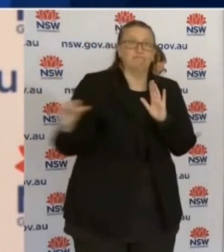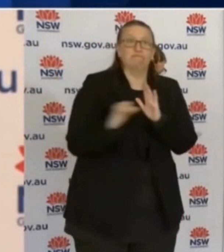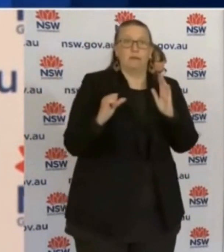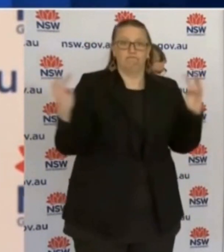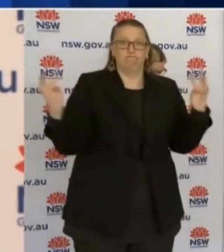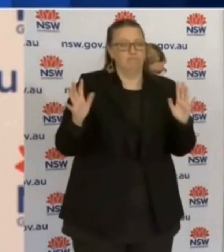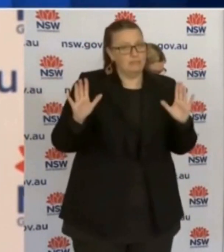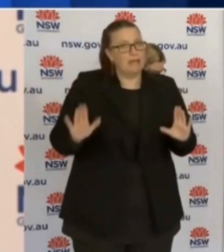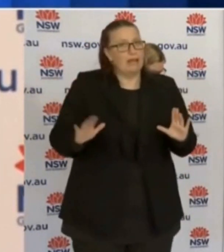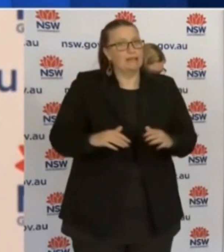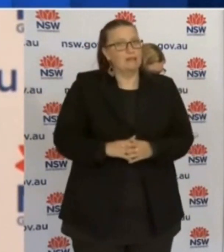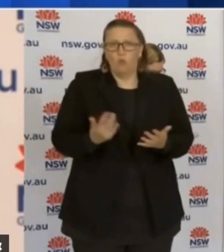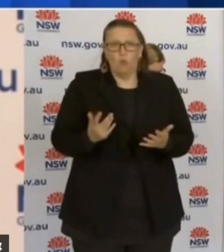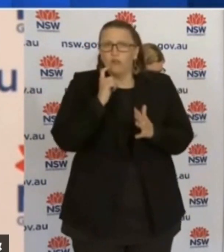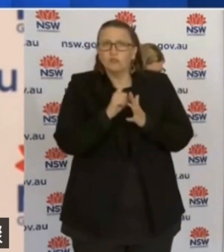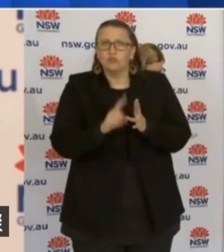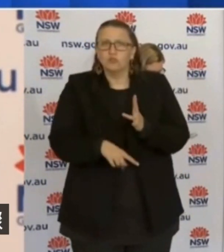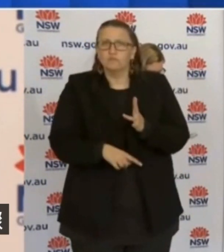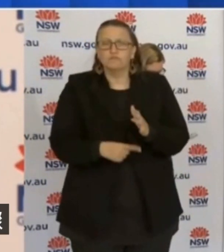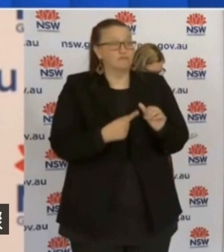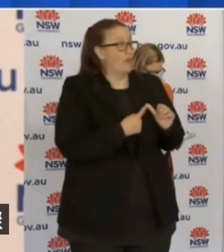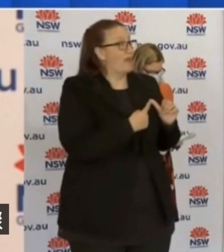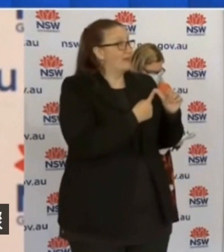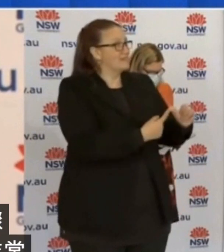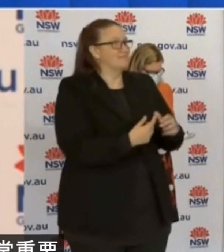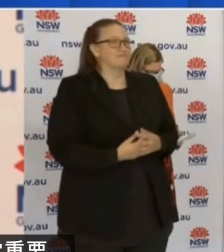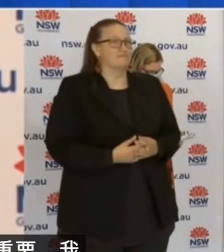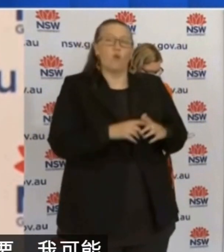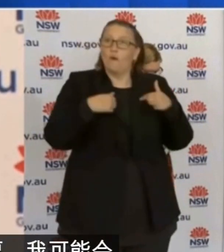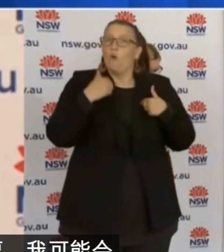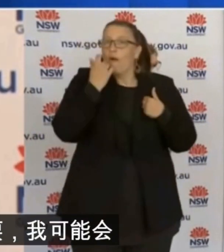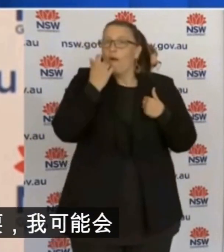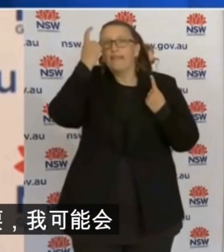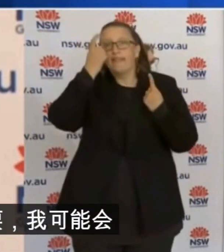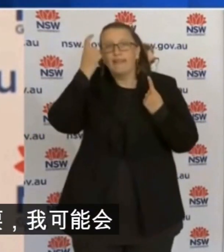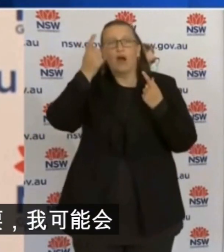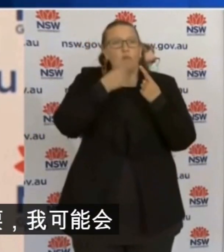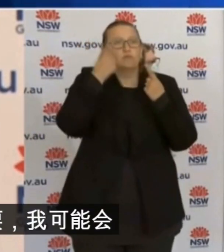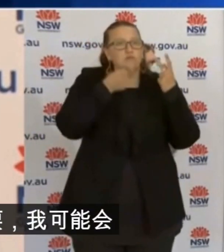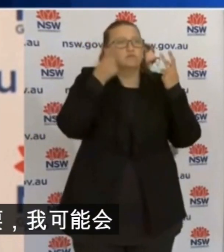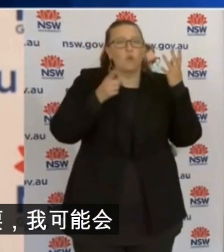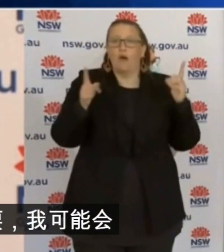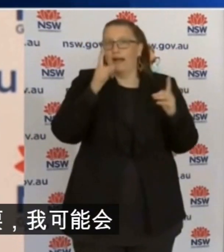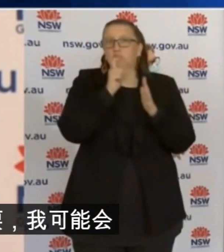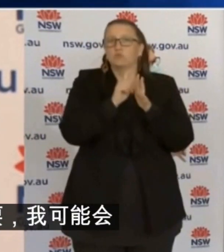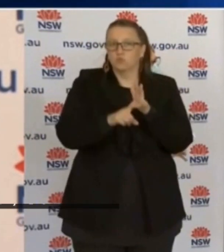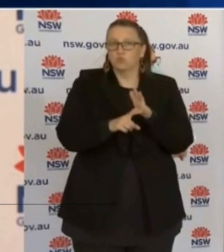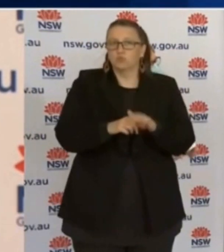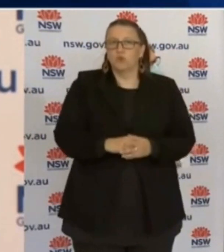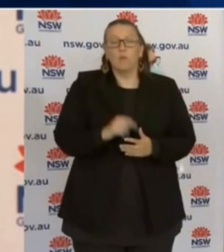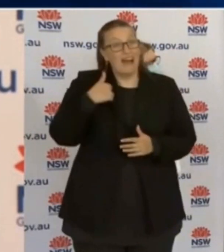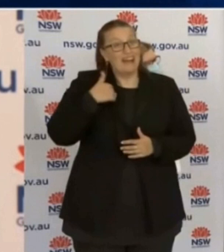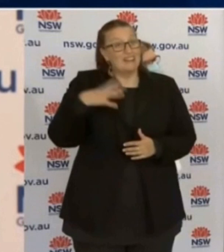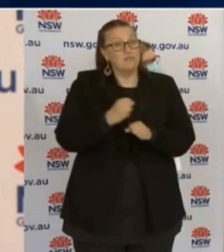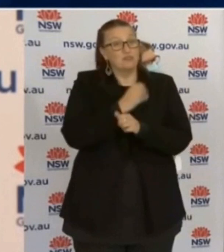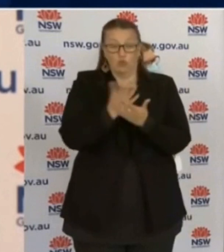make sure that any step we take is going to have that impact. And I might ask Deputy Commissioner Warboys to speak